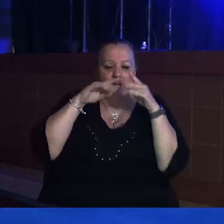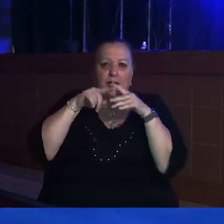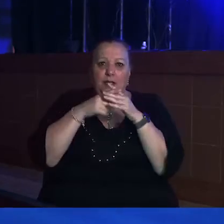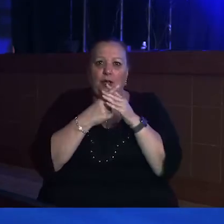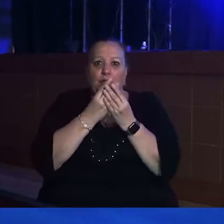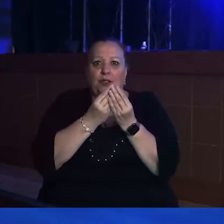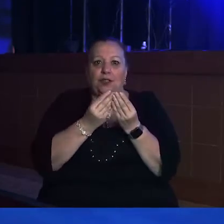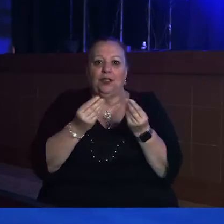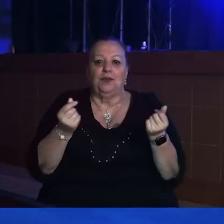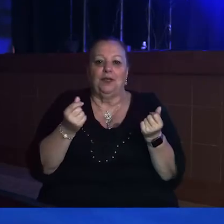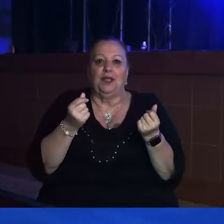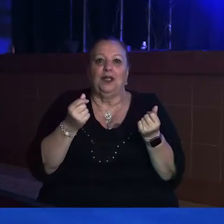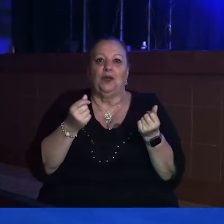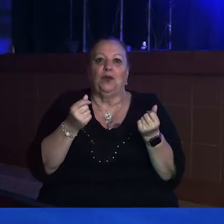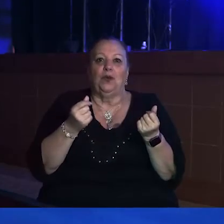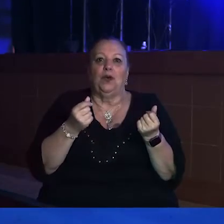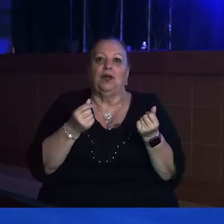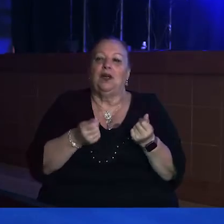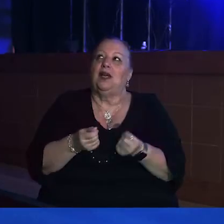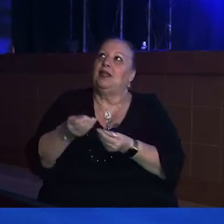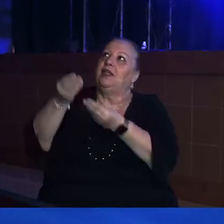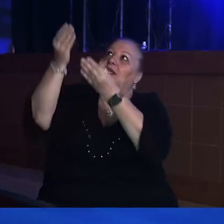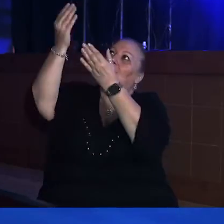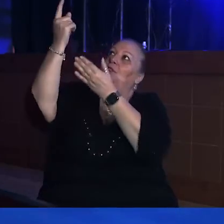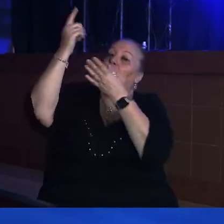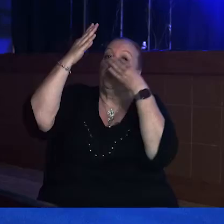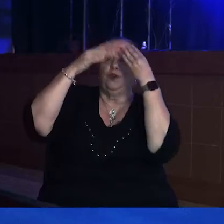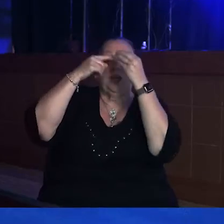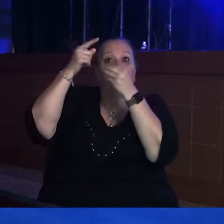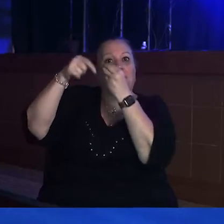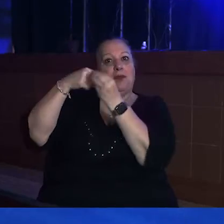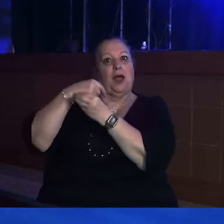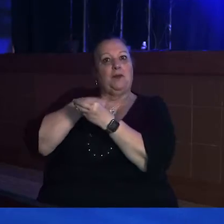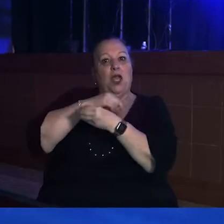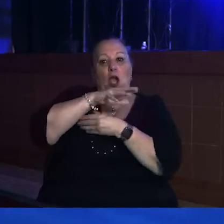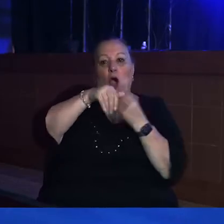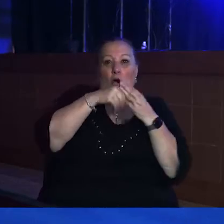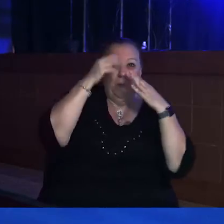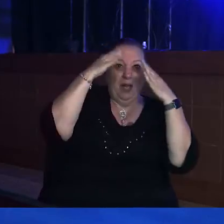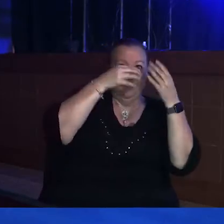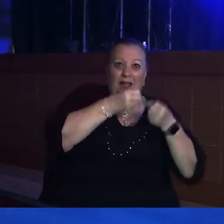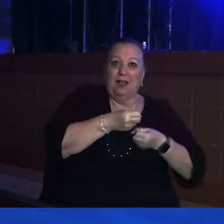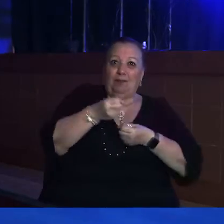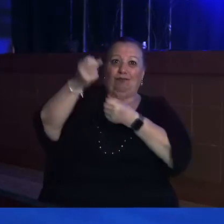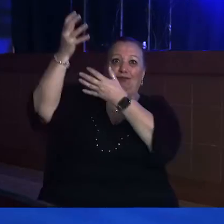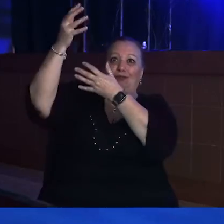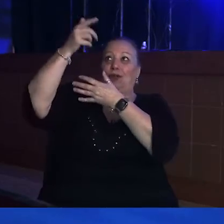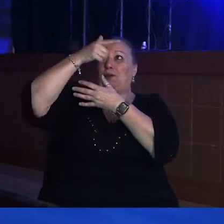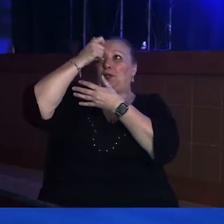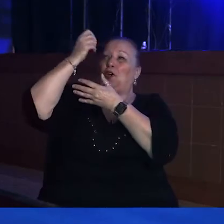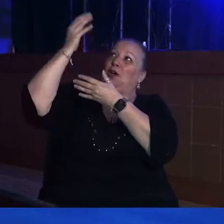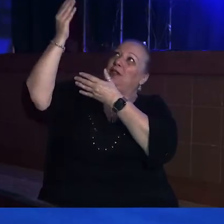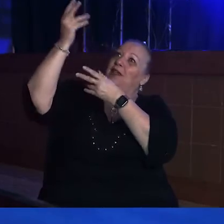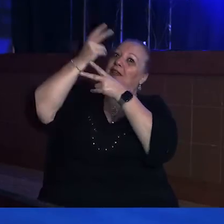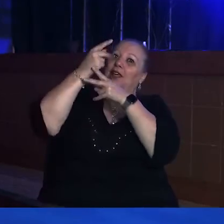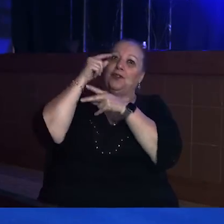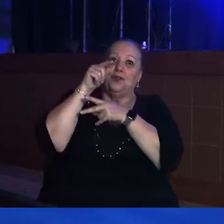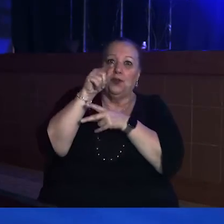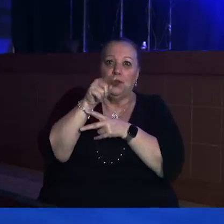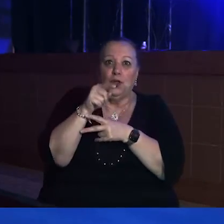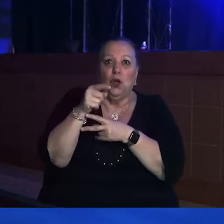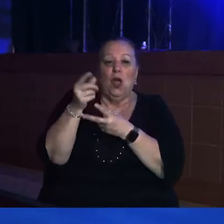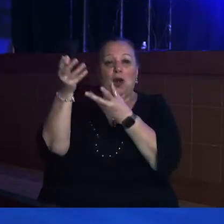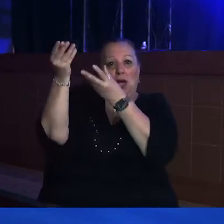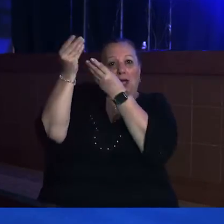when I throw it to the one who cares for me. It says, cast all your anxiety upon him because he cares for you. And when I feed my mind those things